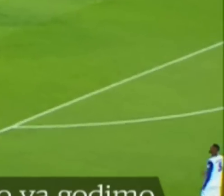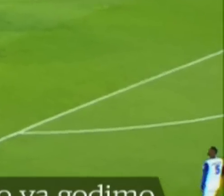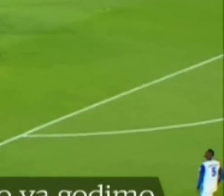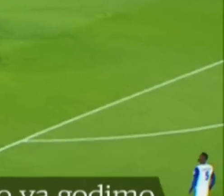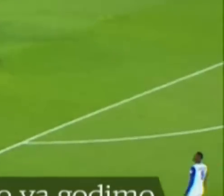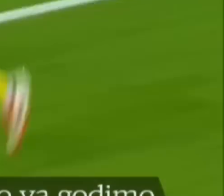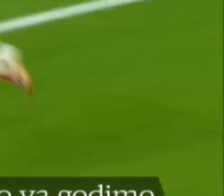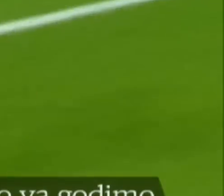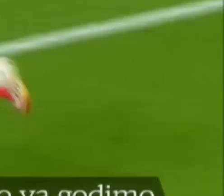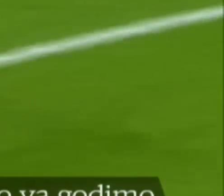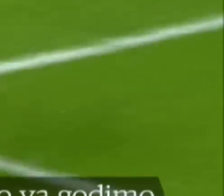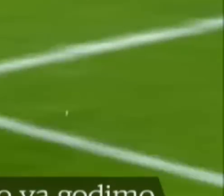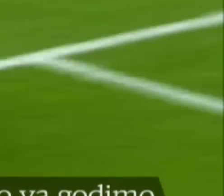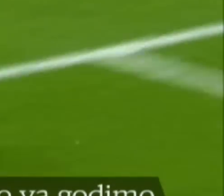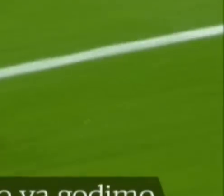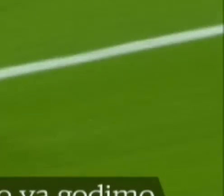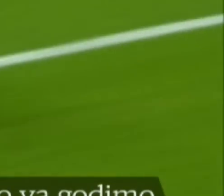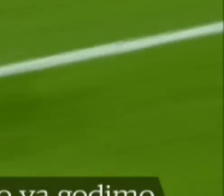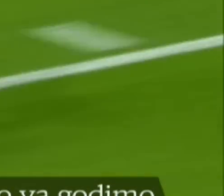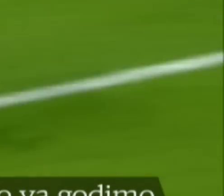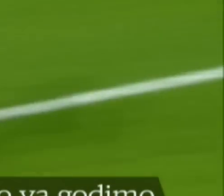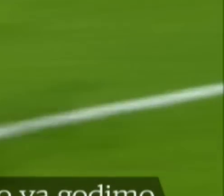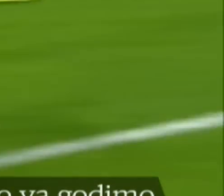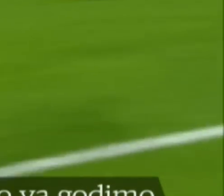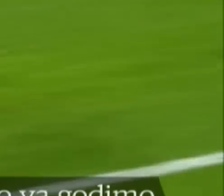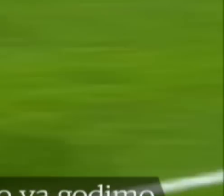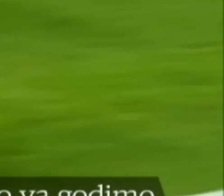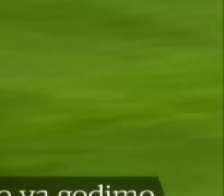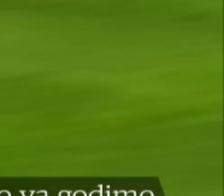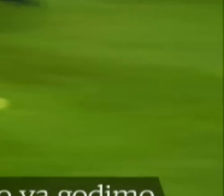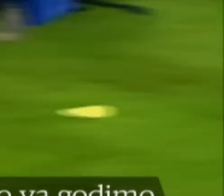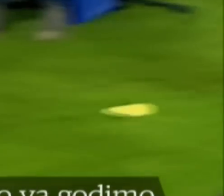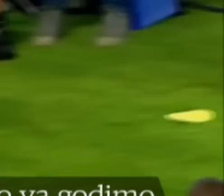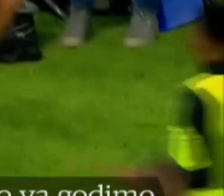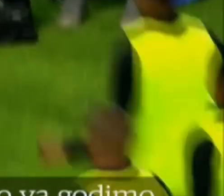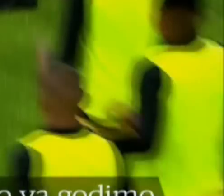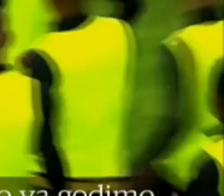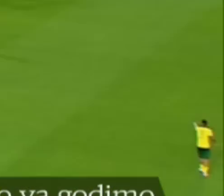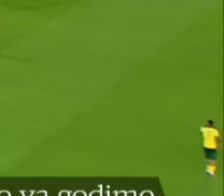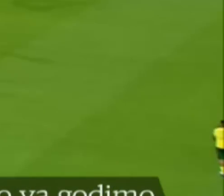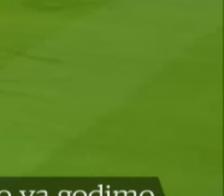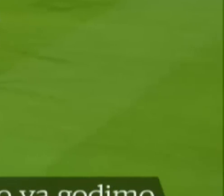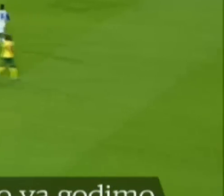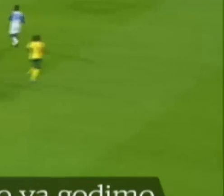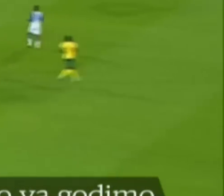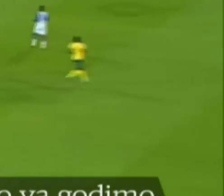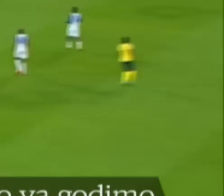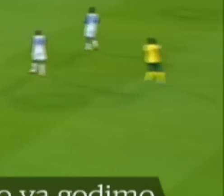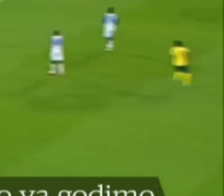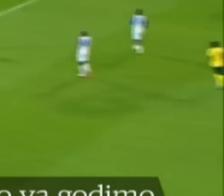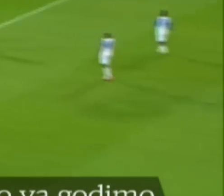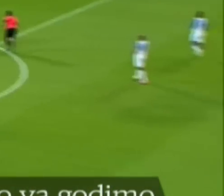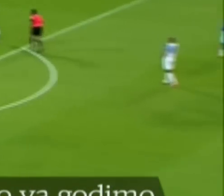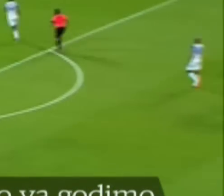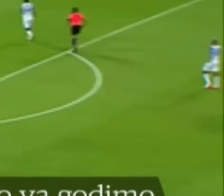Africa. It's been a long time coming. His opener at international level. Mofokeng.